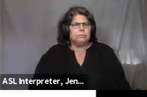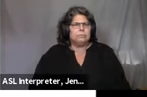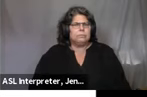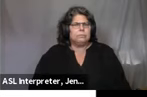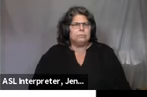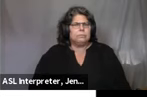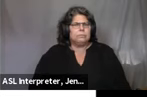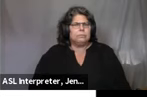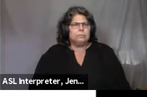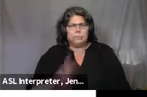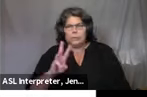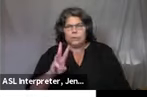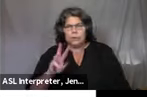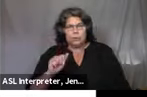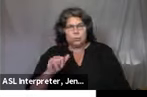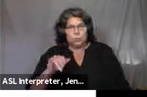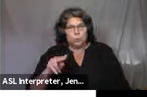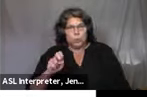Wayne?